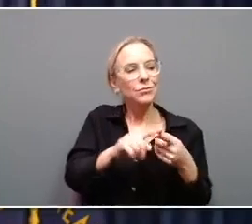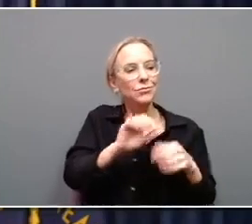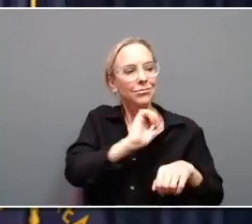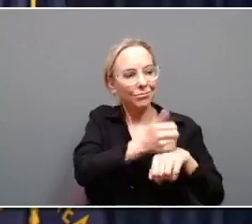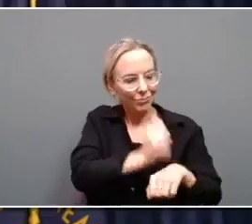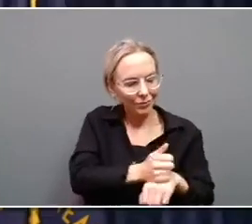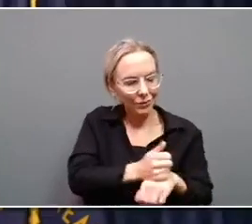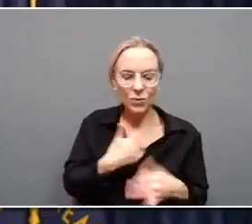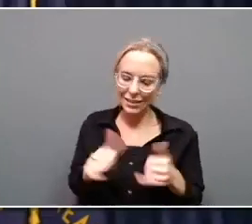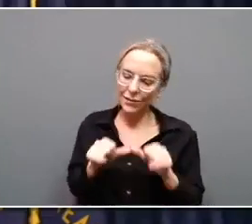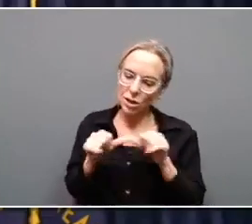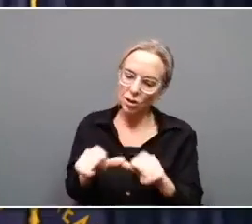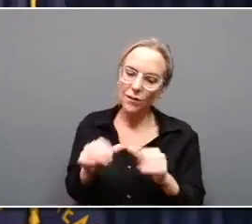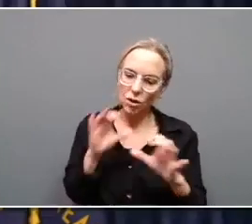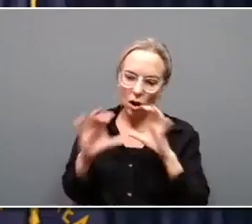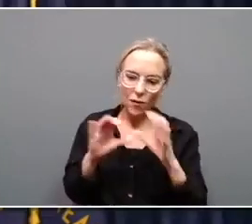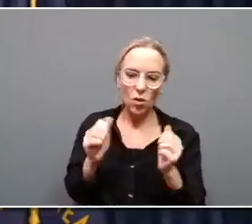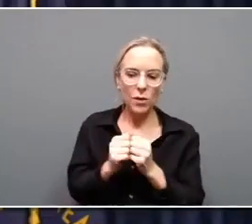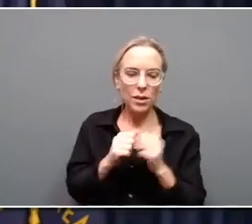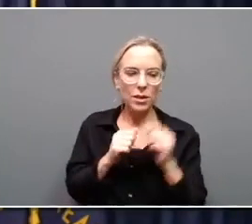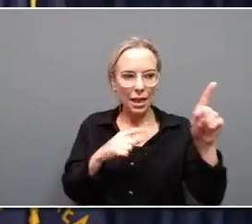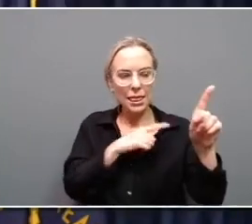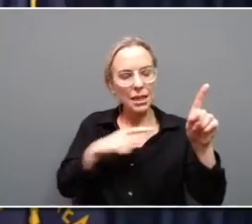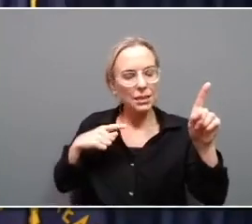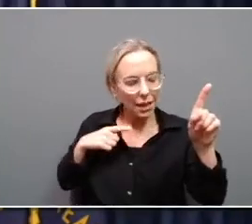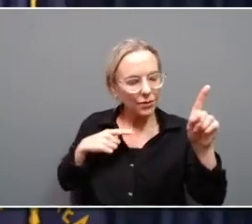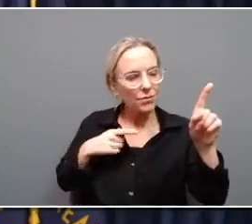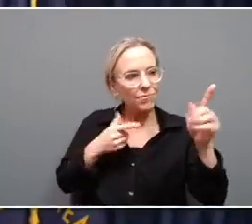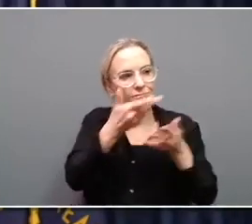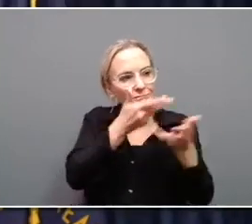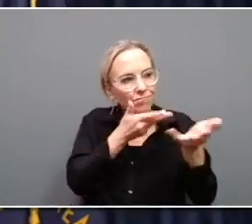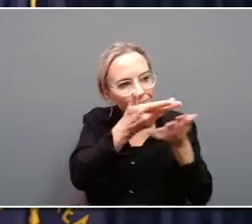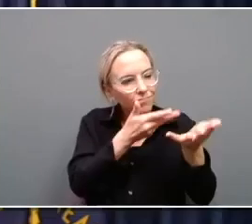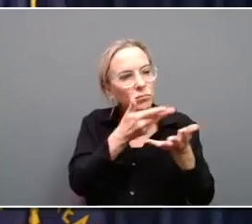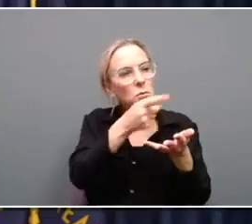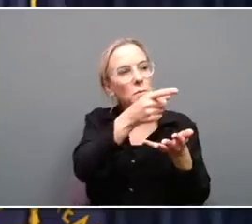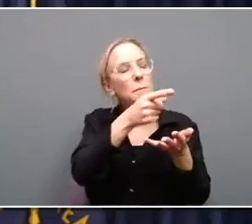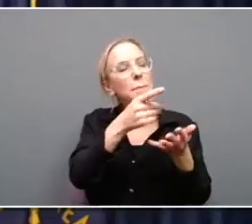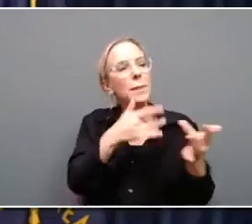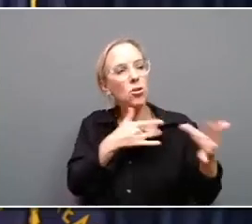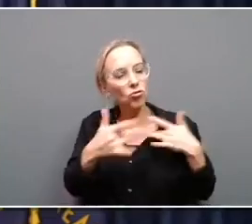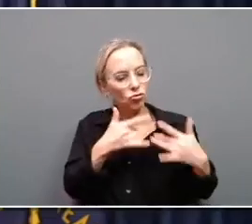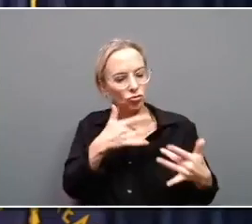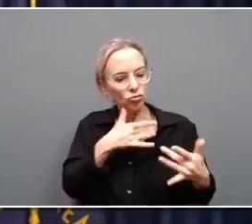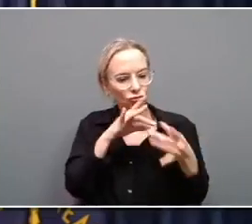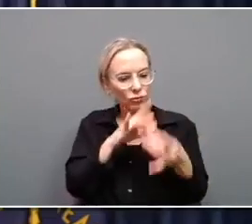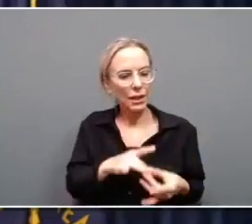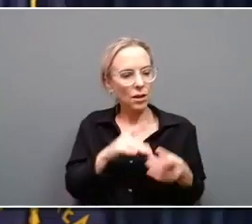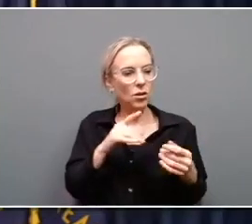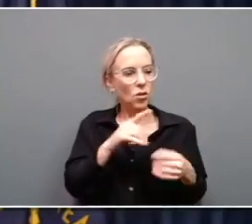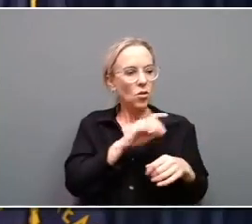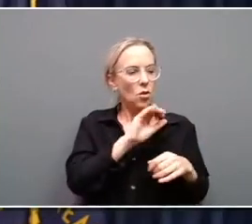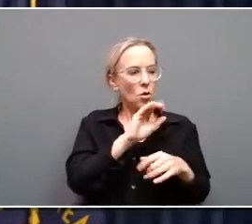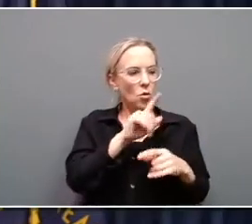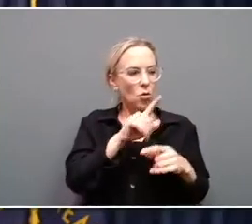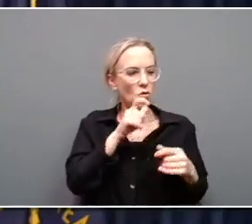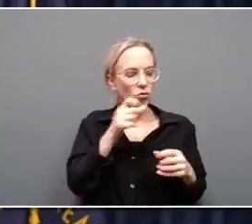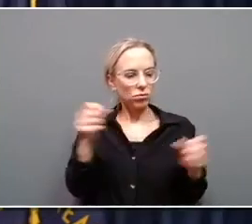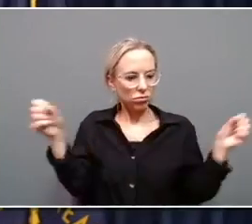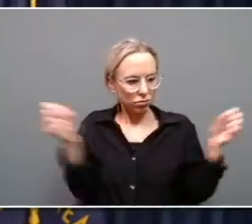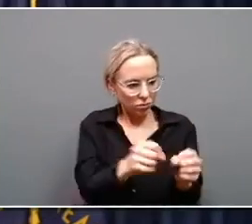have conversations with the legislature about the concerns about housing boys and girls in the same